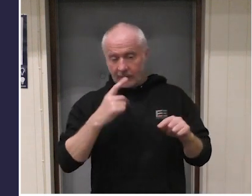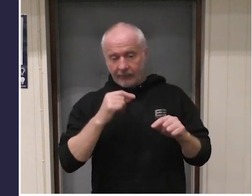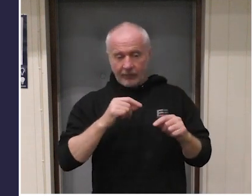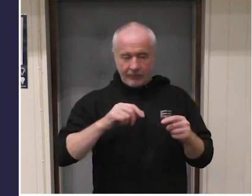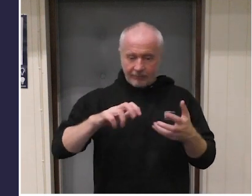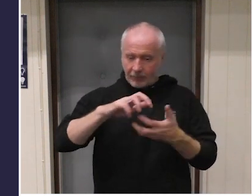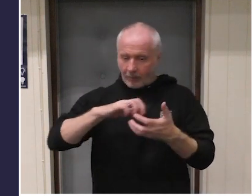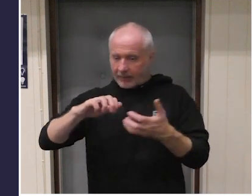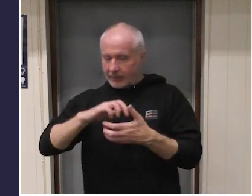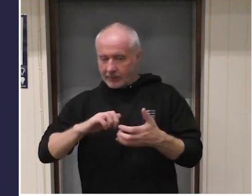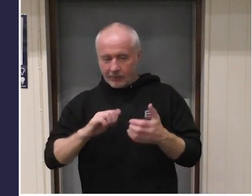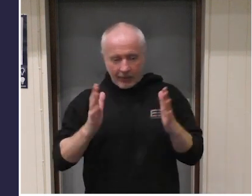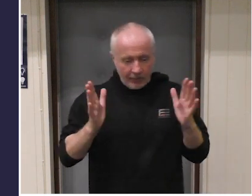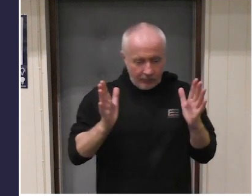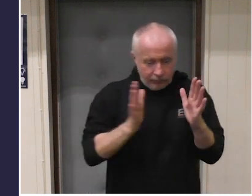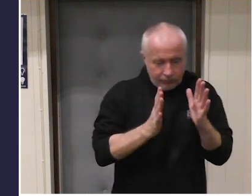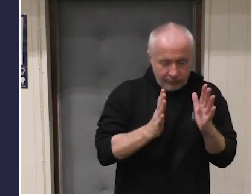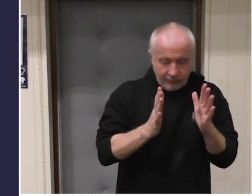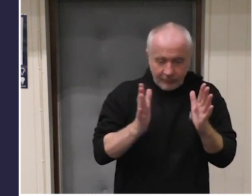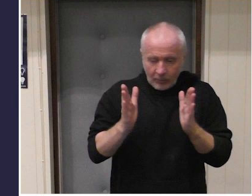their compactness.